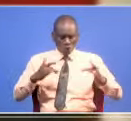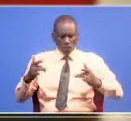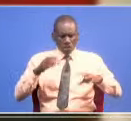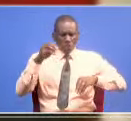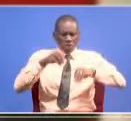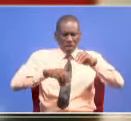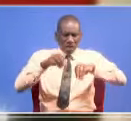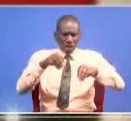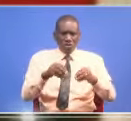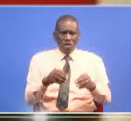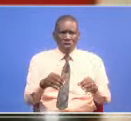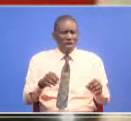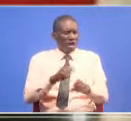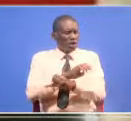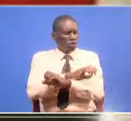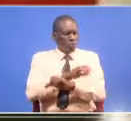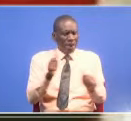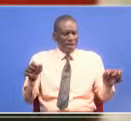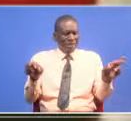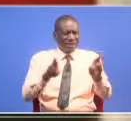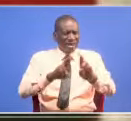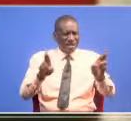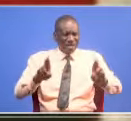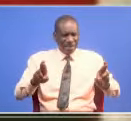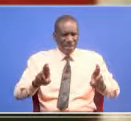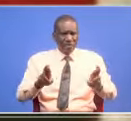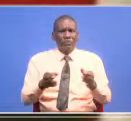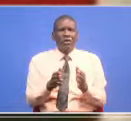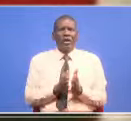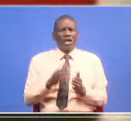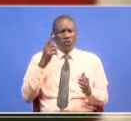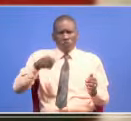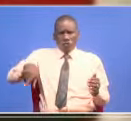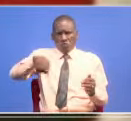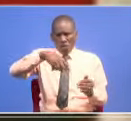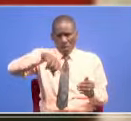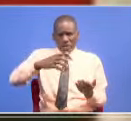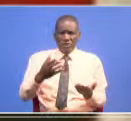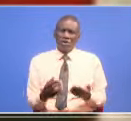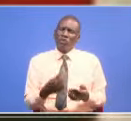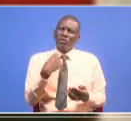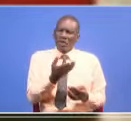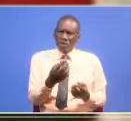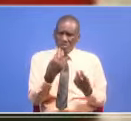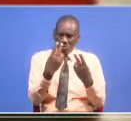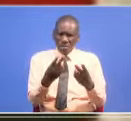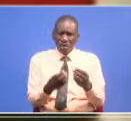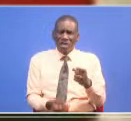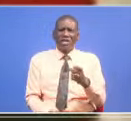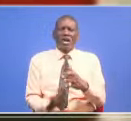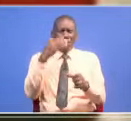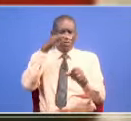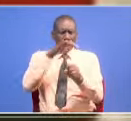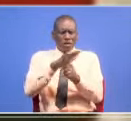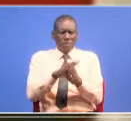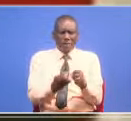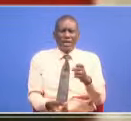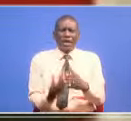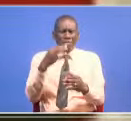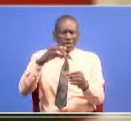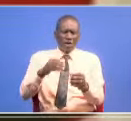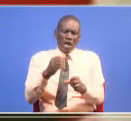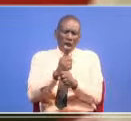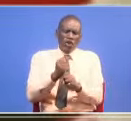elections are very well prepared. And for us is to tell them, look, come out in large numbers and exercise